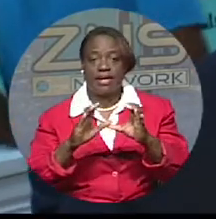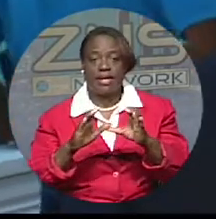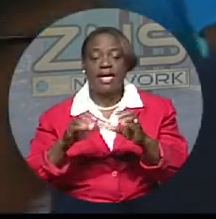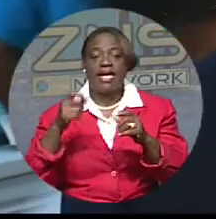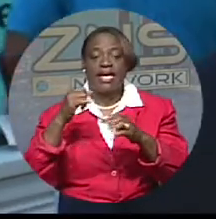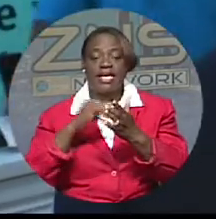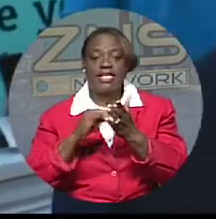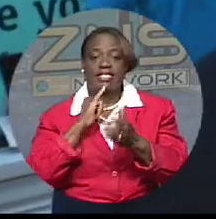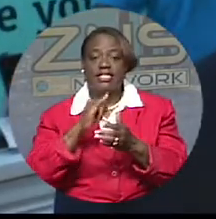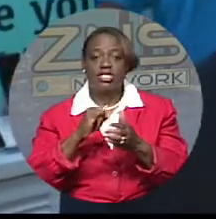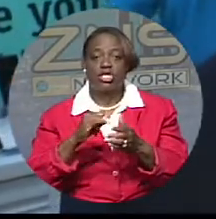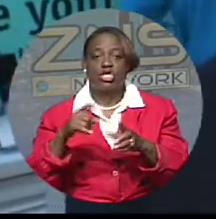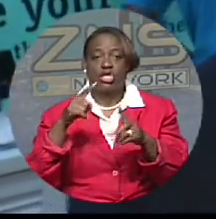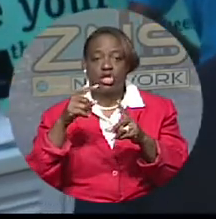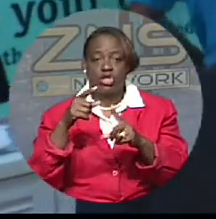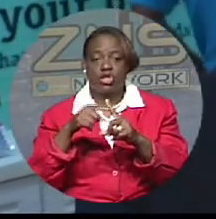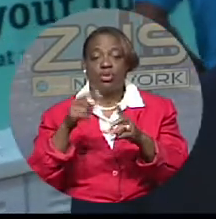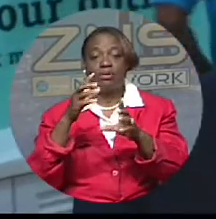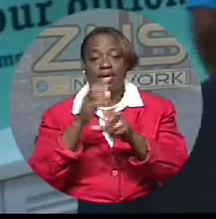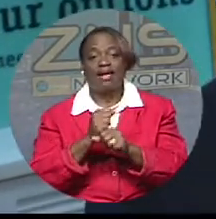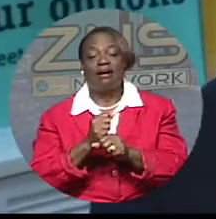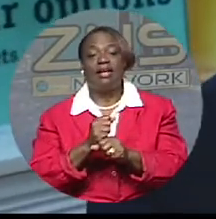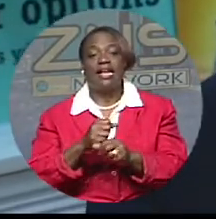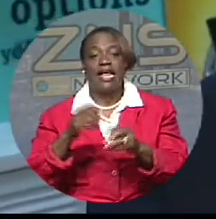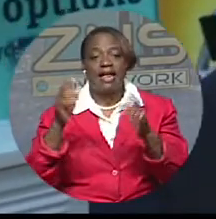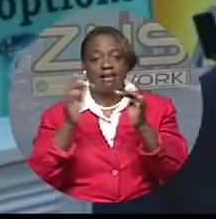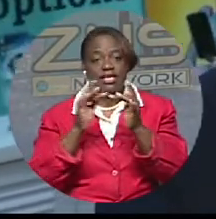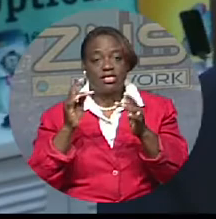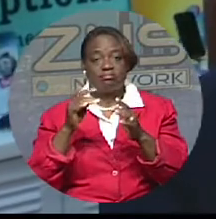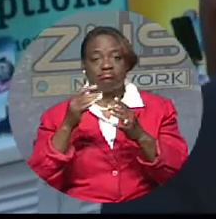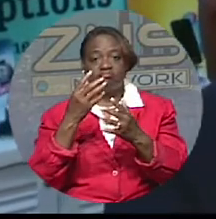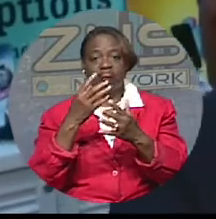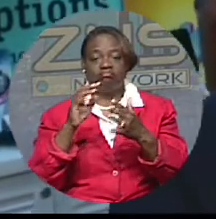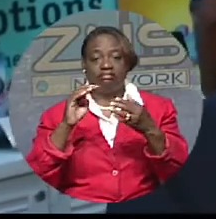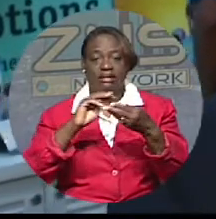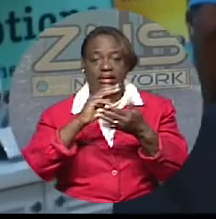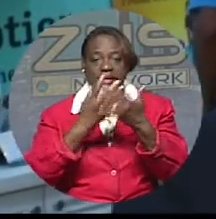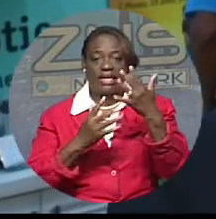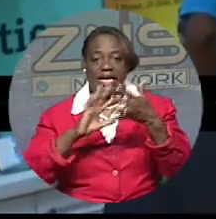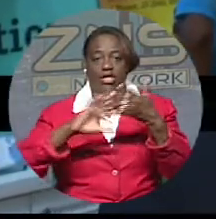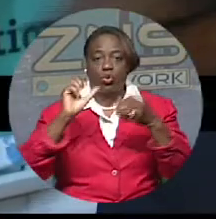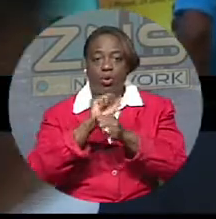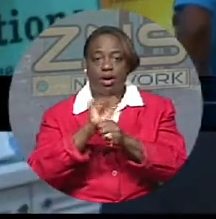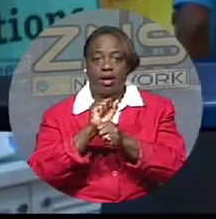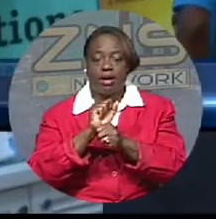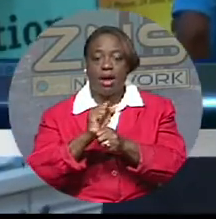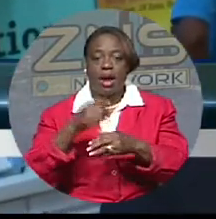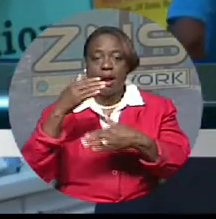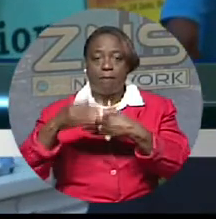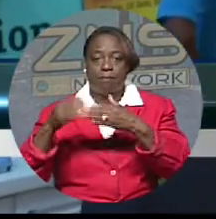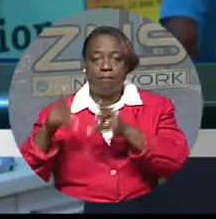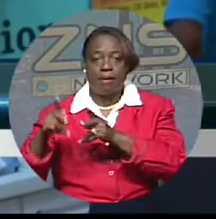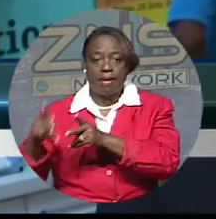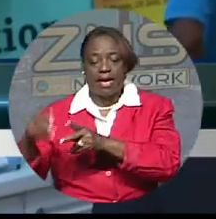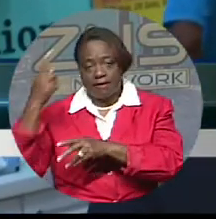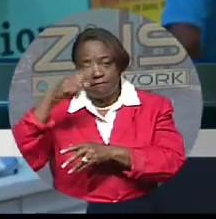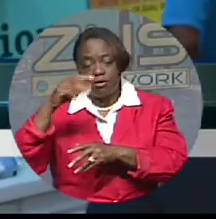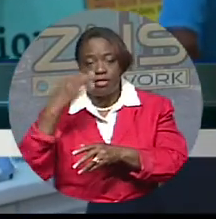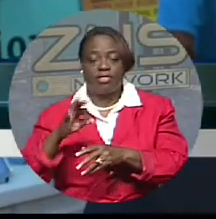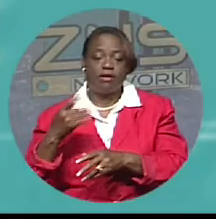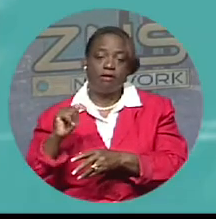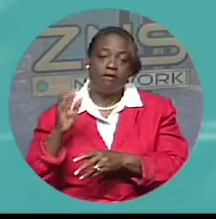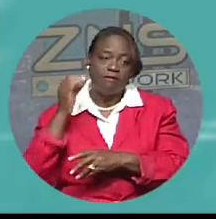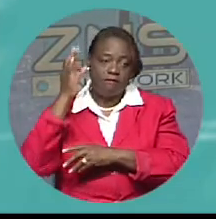resilient network, a network that is prepared for the future, with competition or without competition. We've got to have a resilient